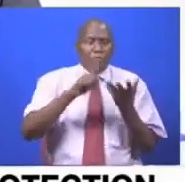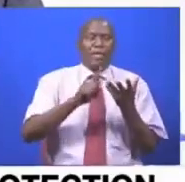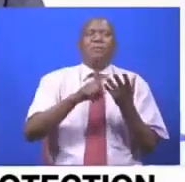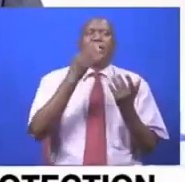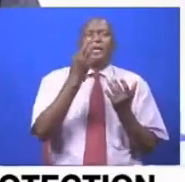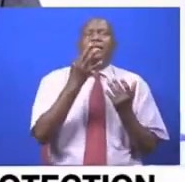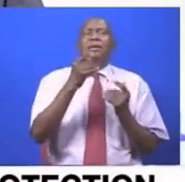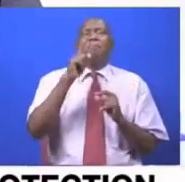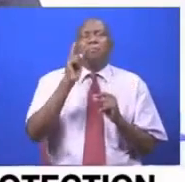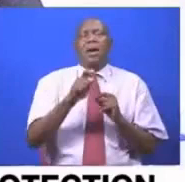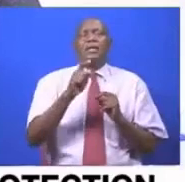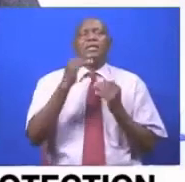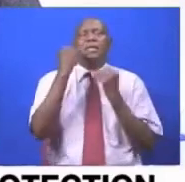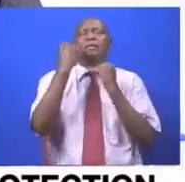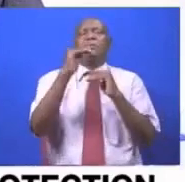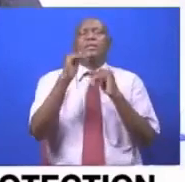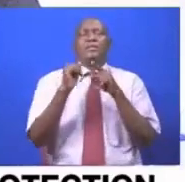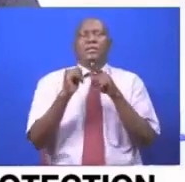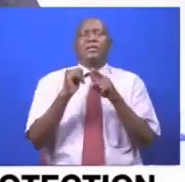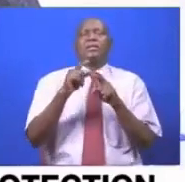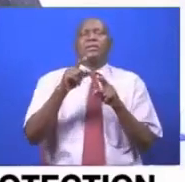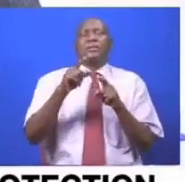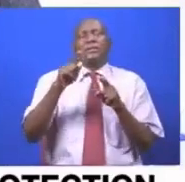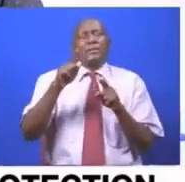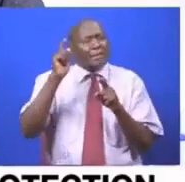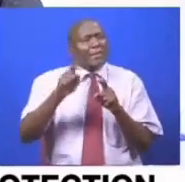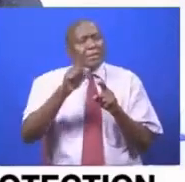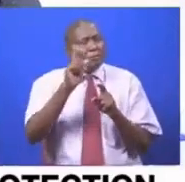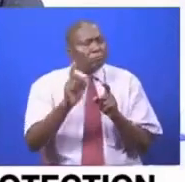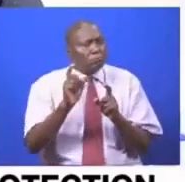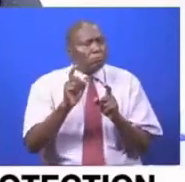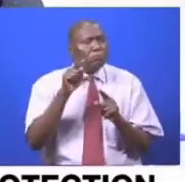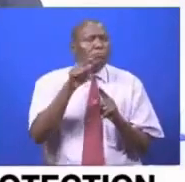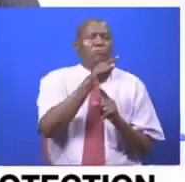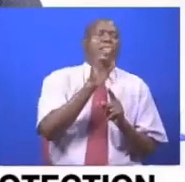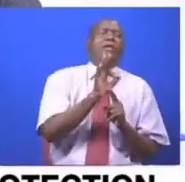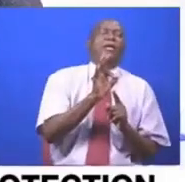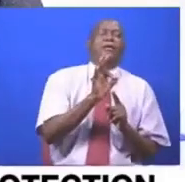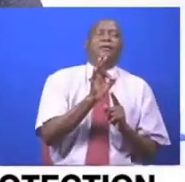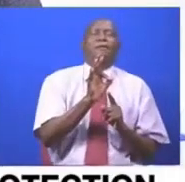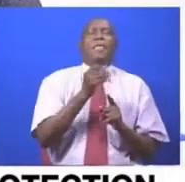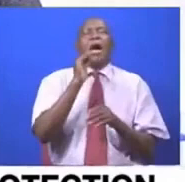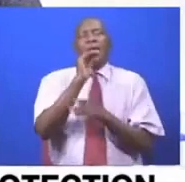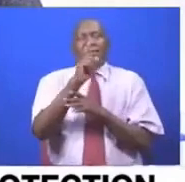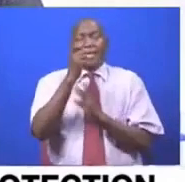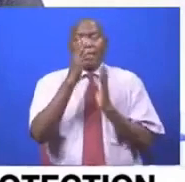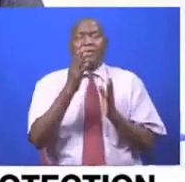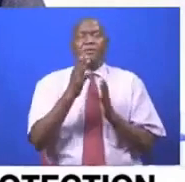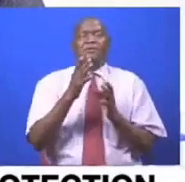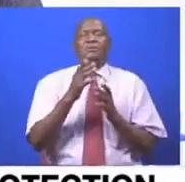three, is that limitation necessary? So I would urge Kenyans to come out